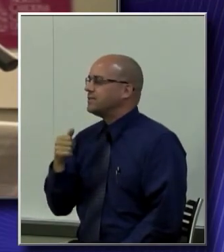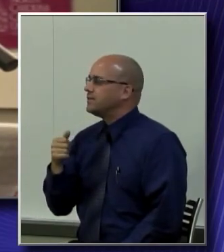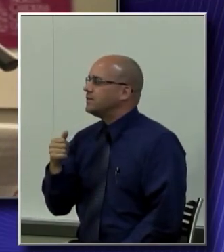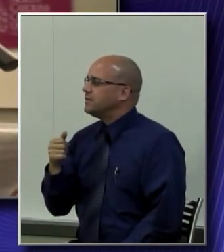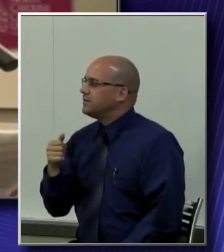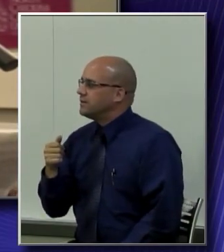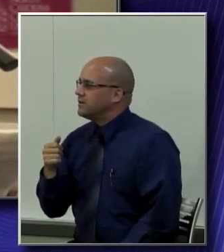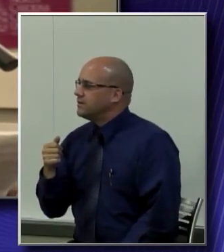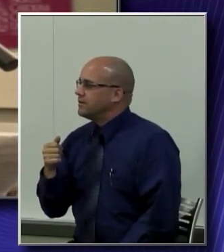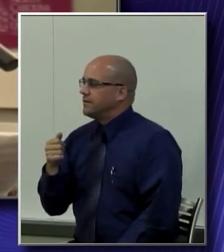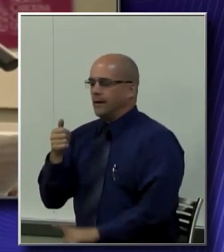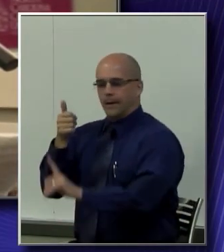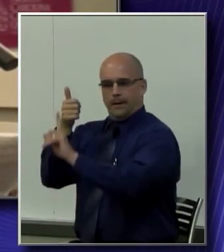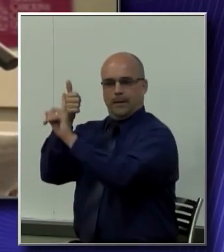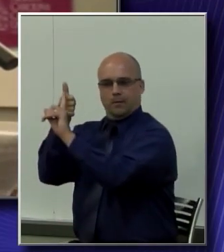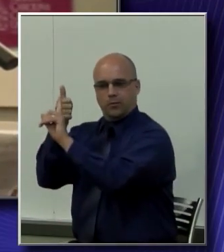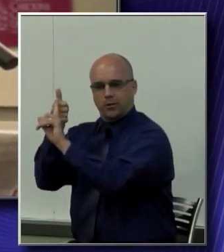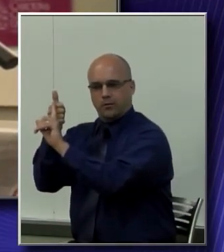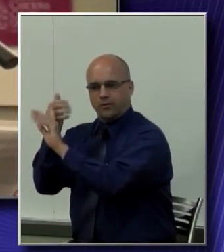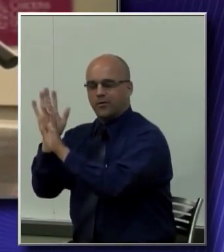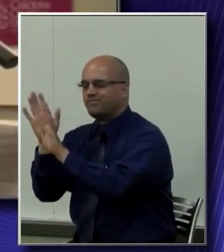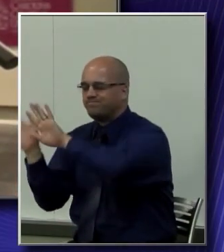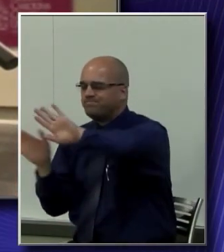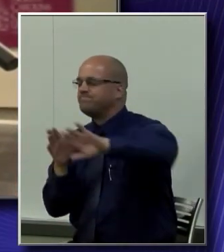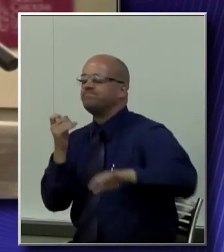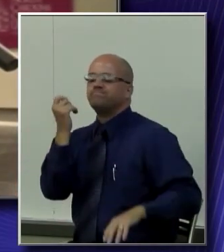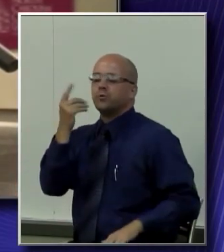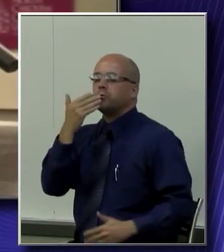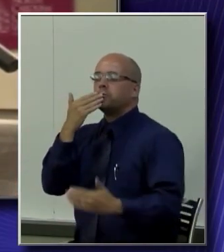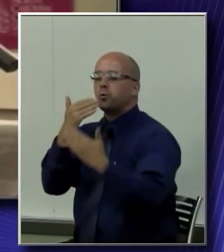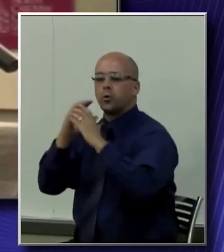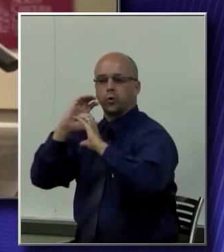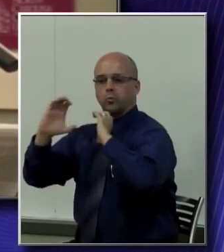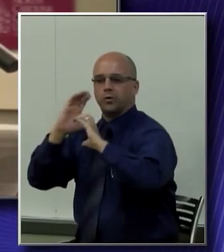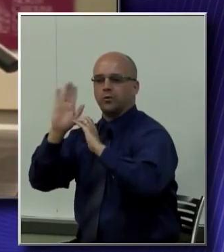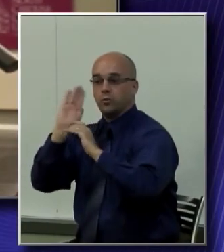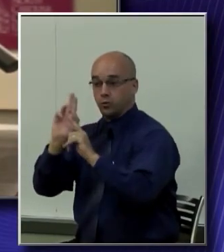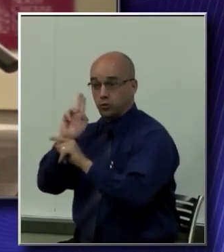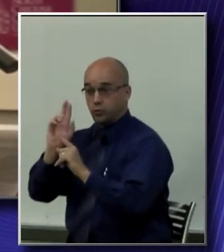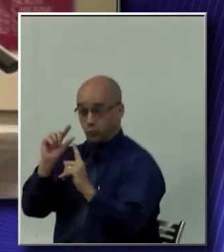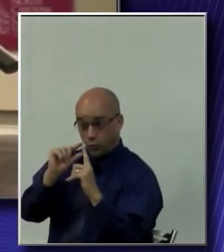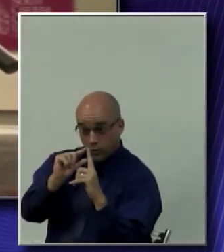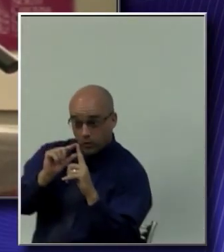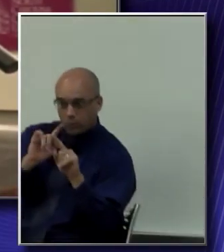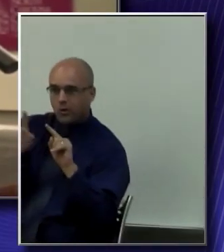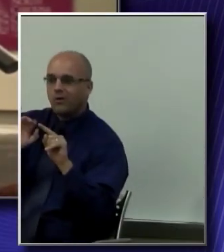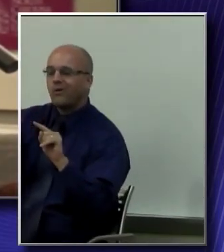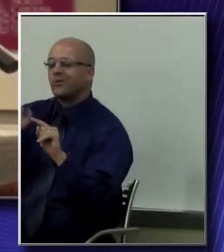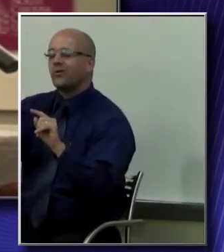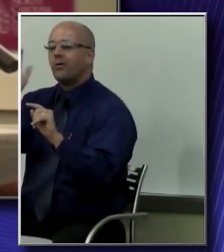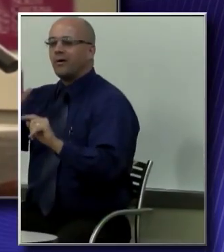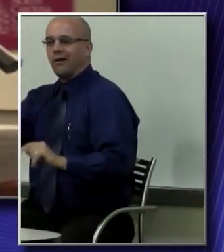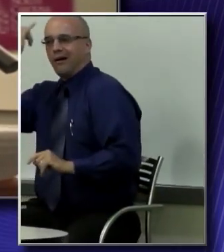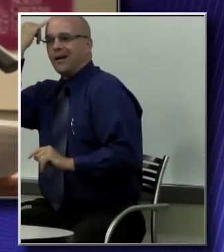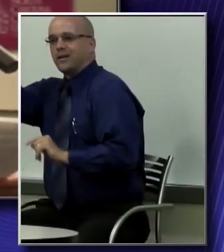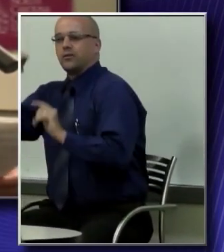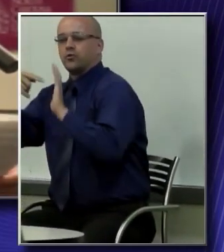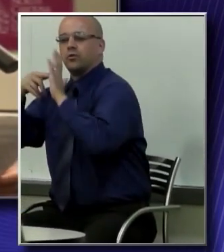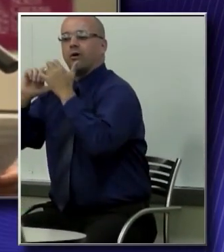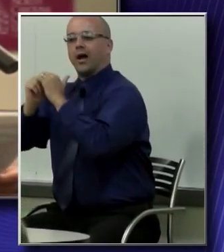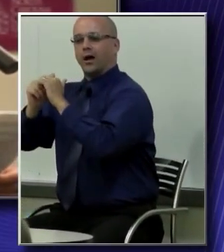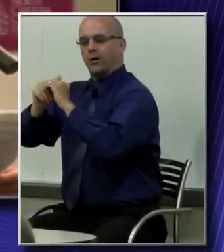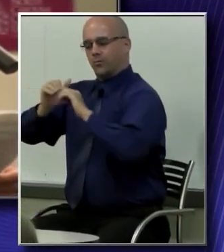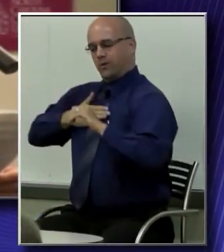A great communicator not only uses words, but expresses ideas and actions. My grandfather worked